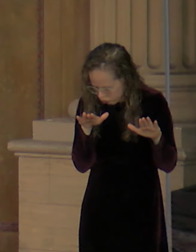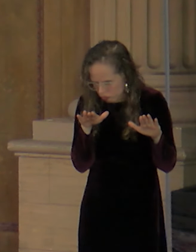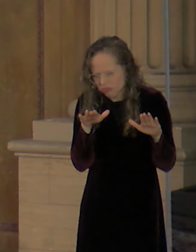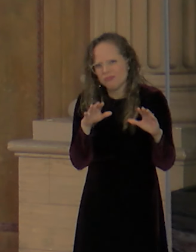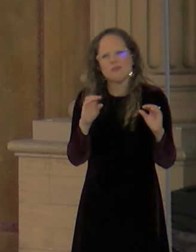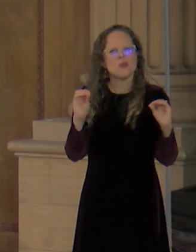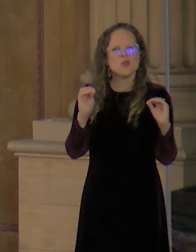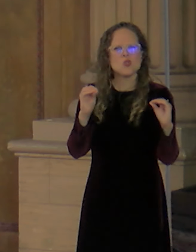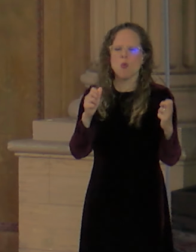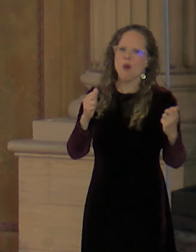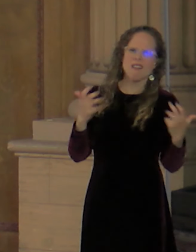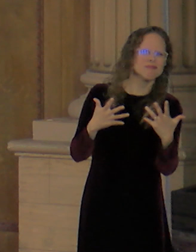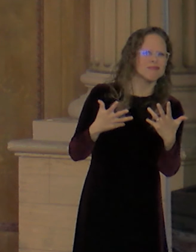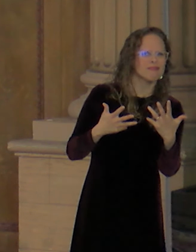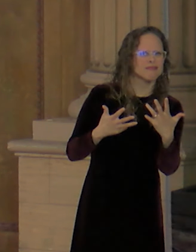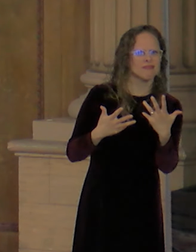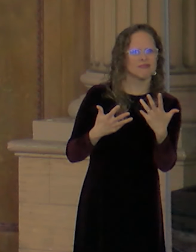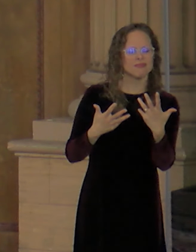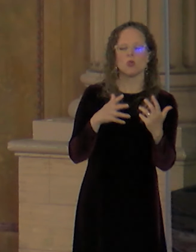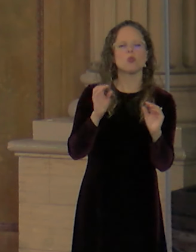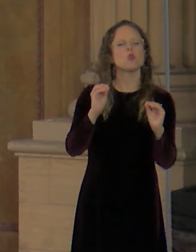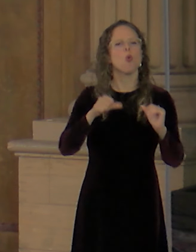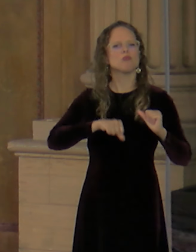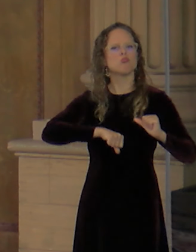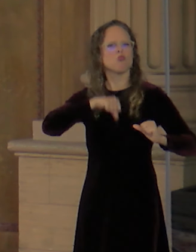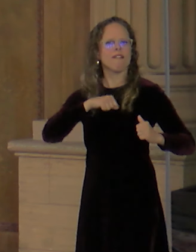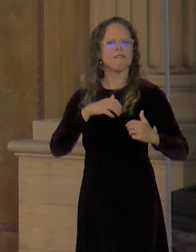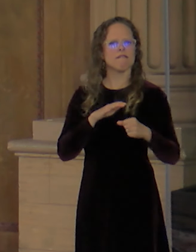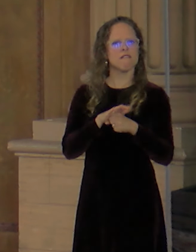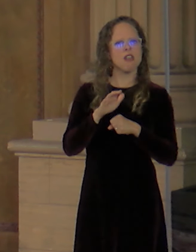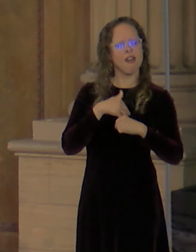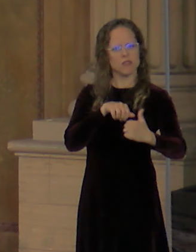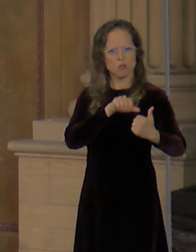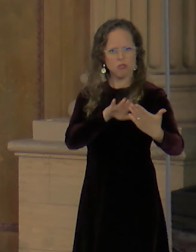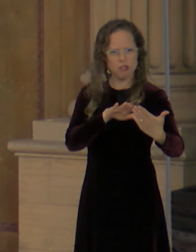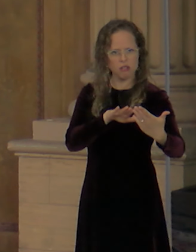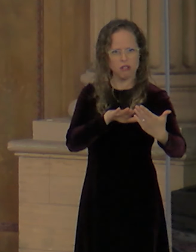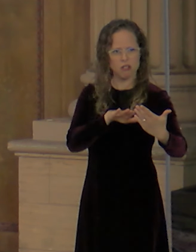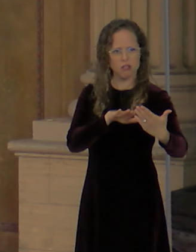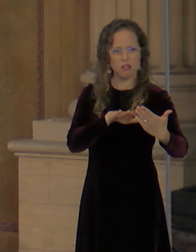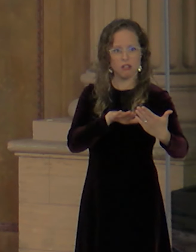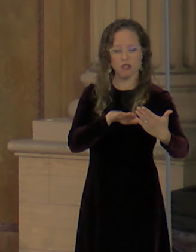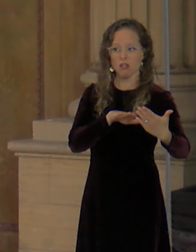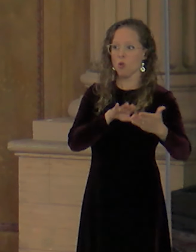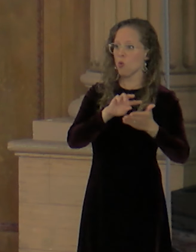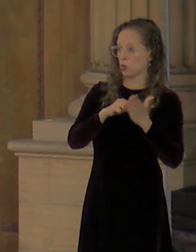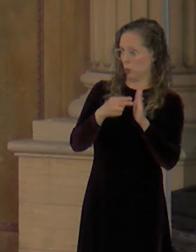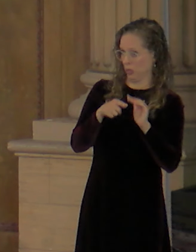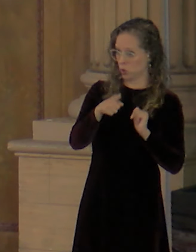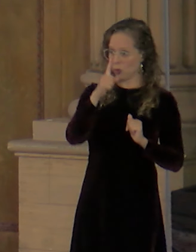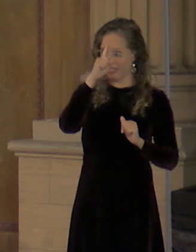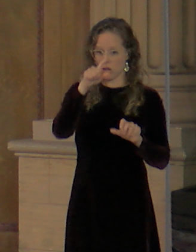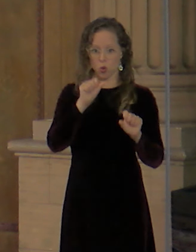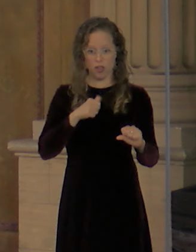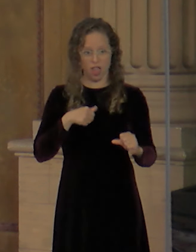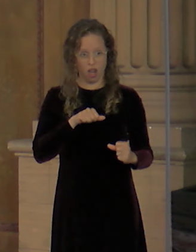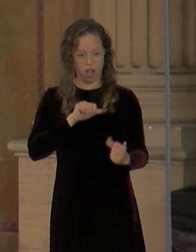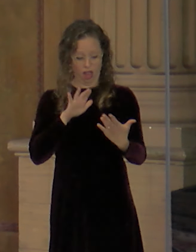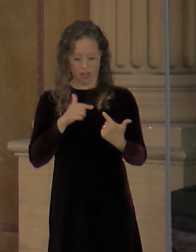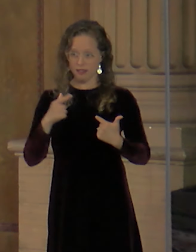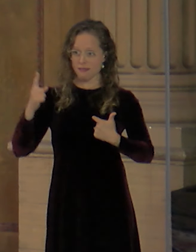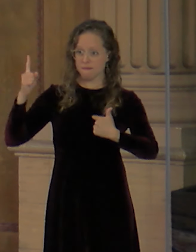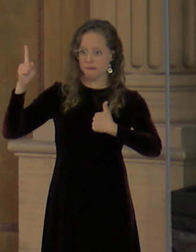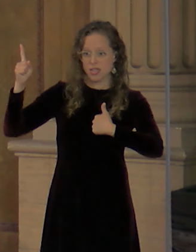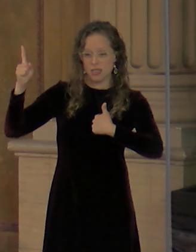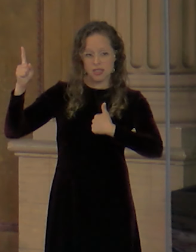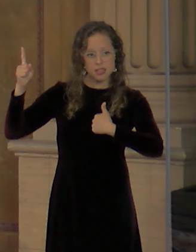dares to stir him up. Who then is he who can stand before me? Who is given to me that I should repay him?